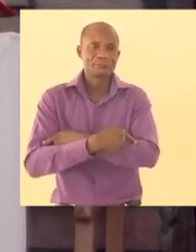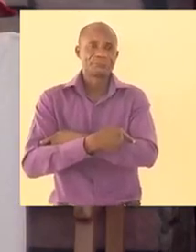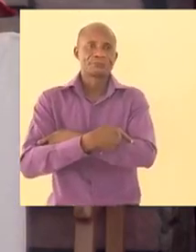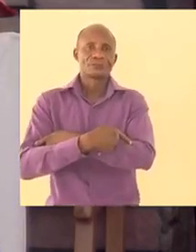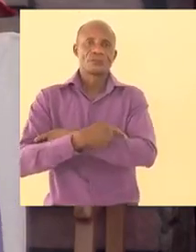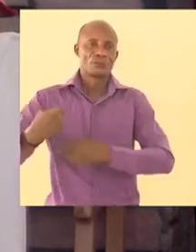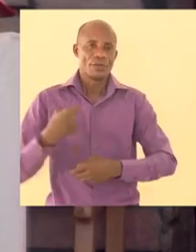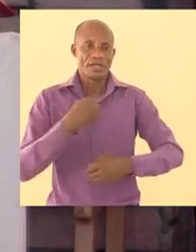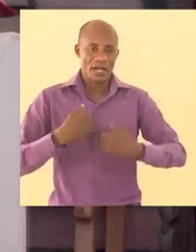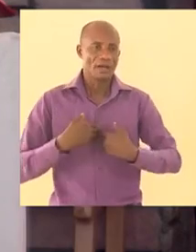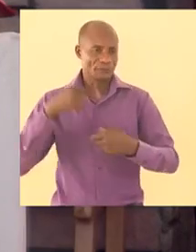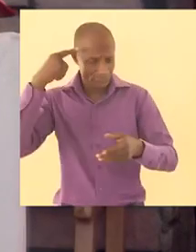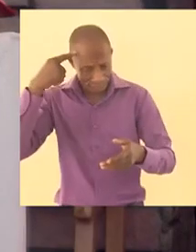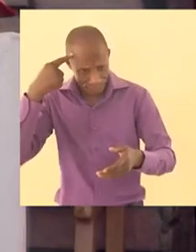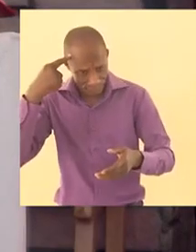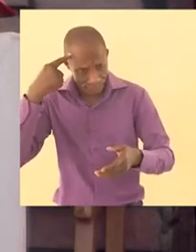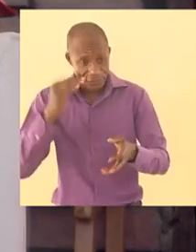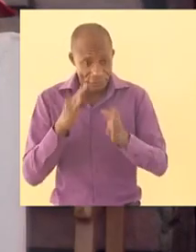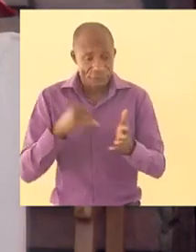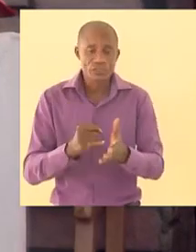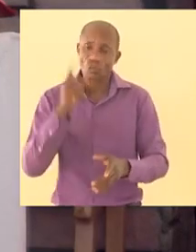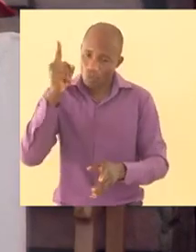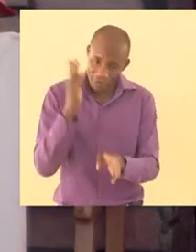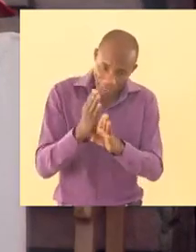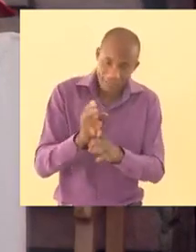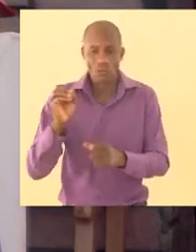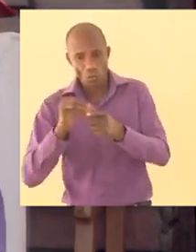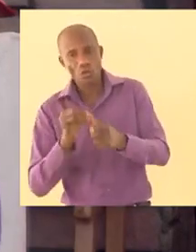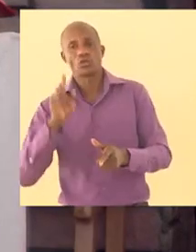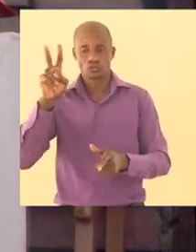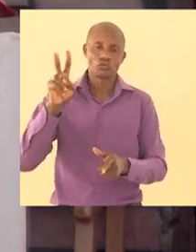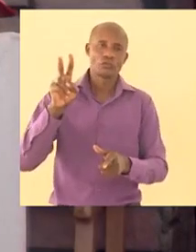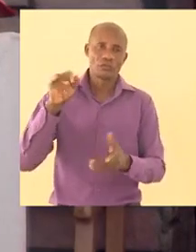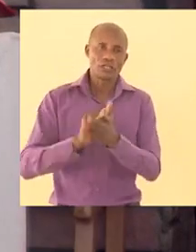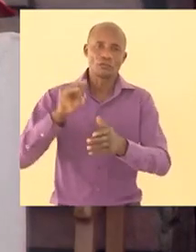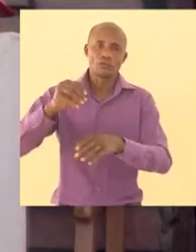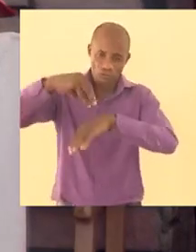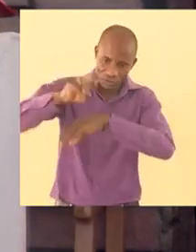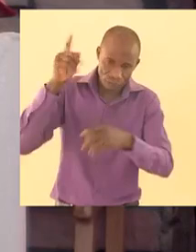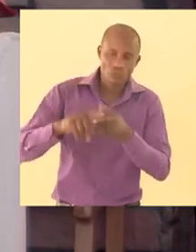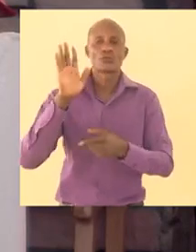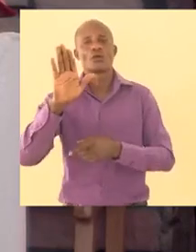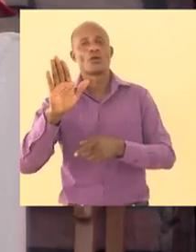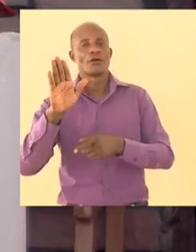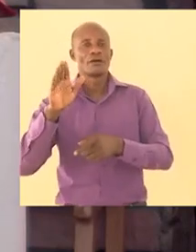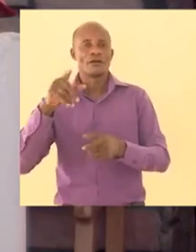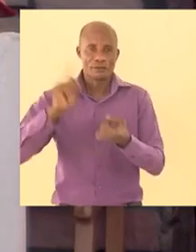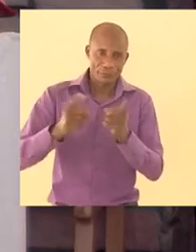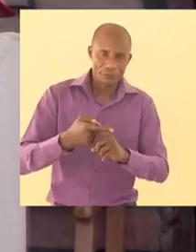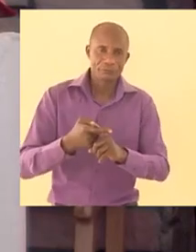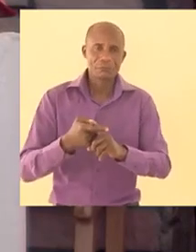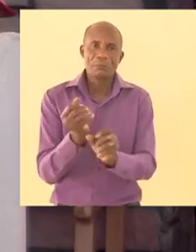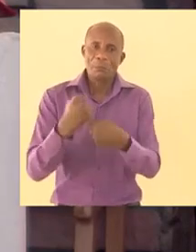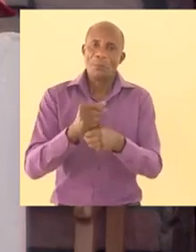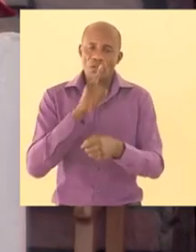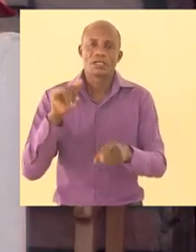we have reflected on the readings. If it is one line or two that you can post to your friends and make sure that it goes